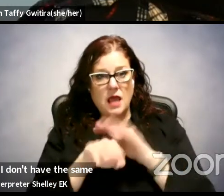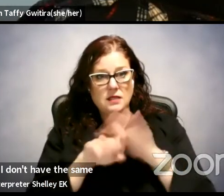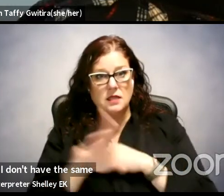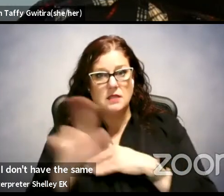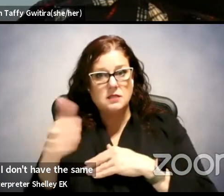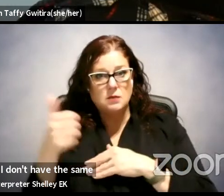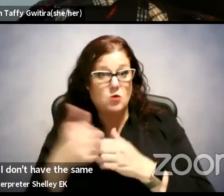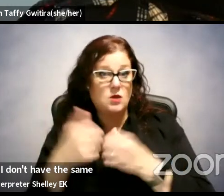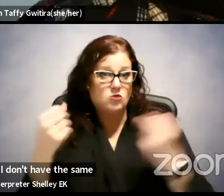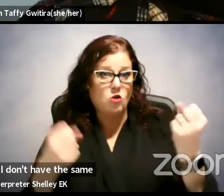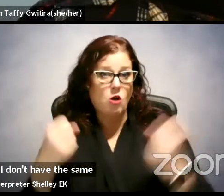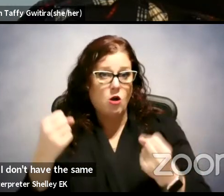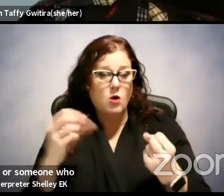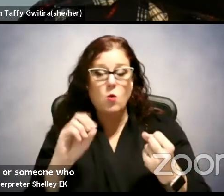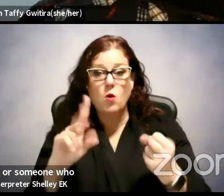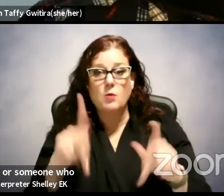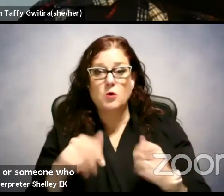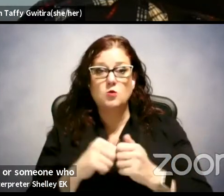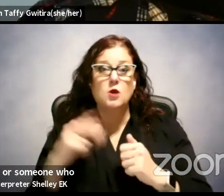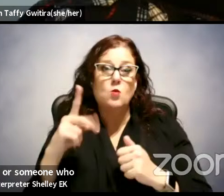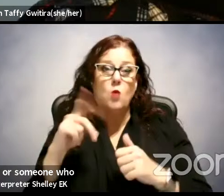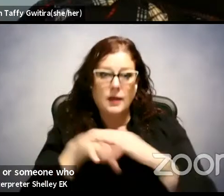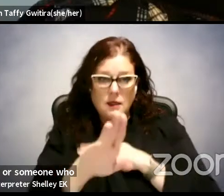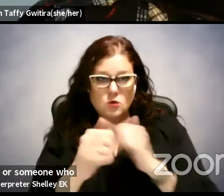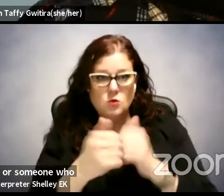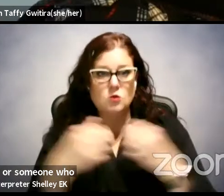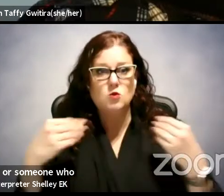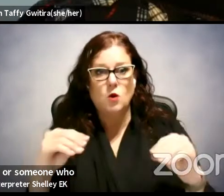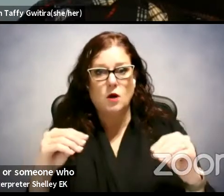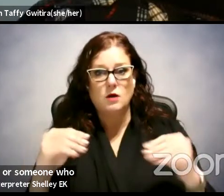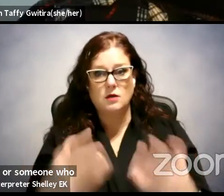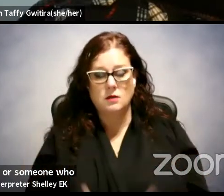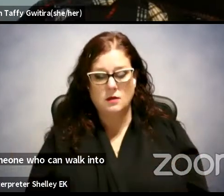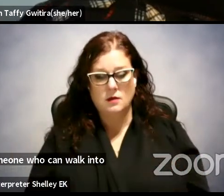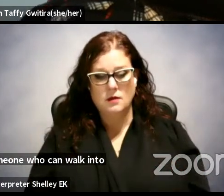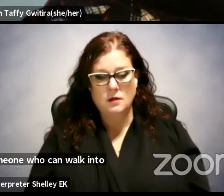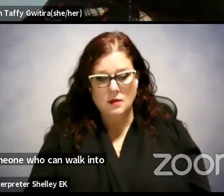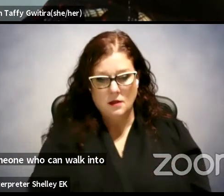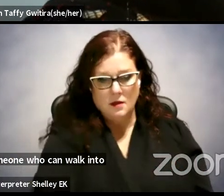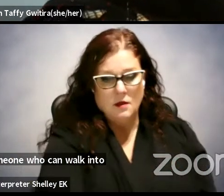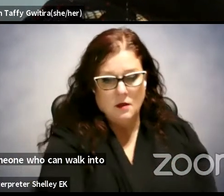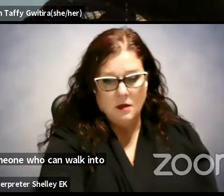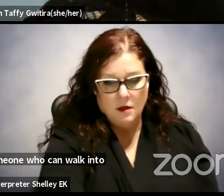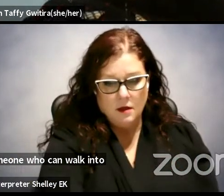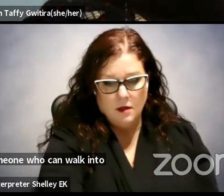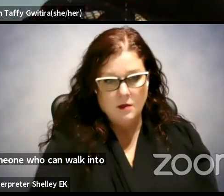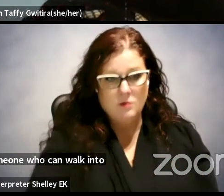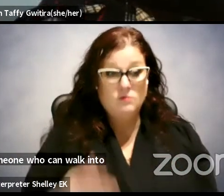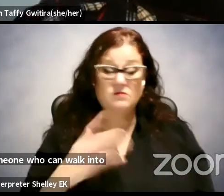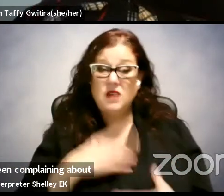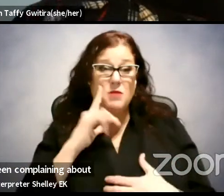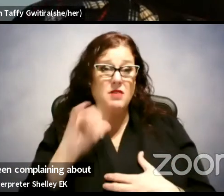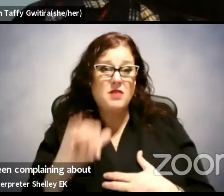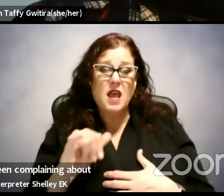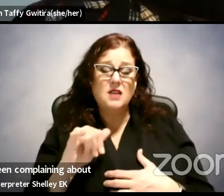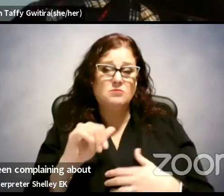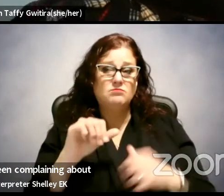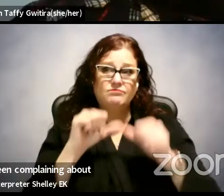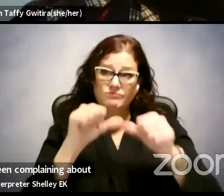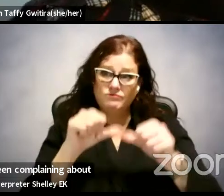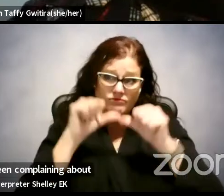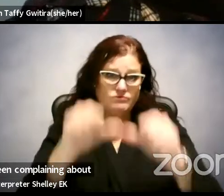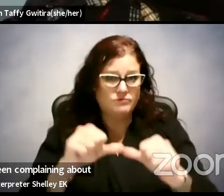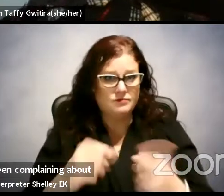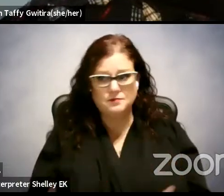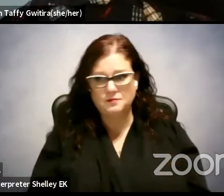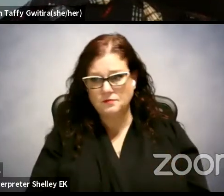with a car or as someone who can walk into the store. So that's something that I have been complaining about consistently.